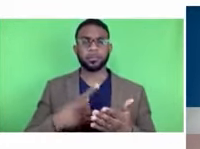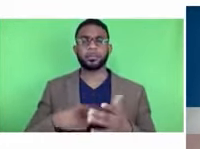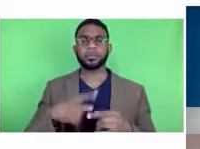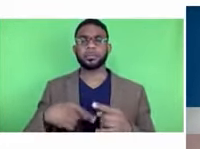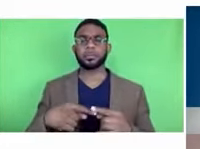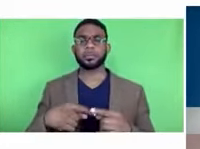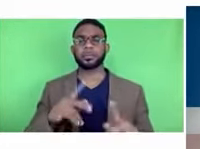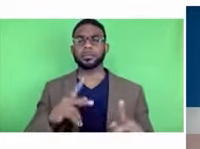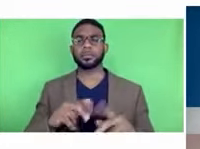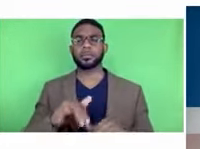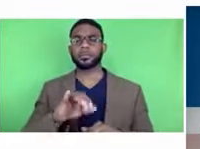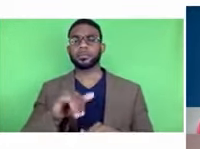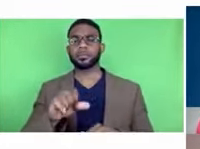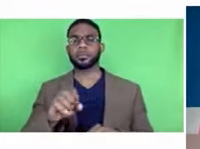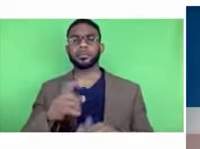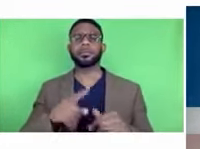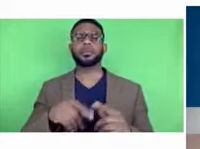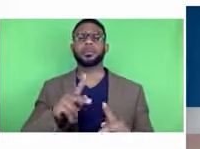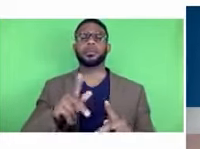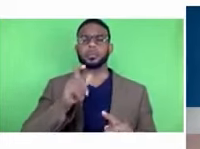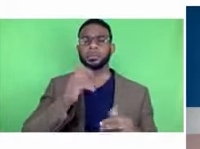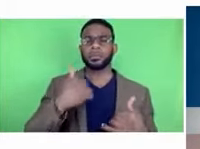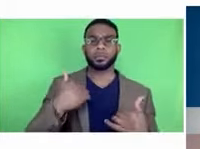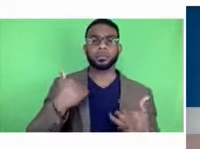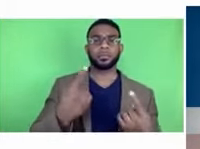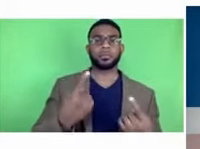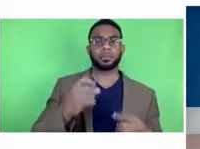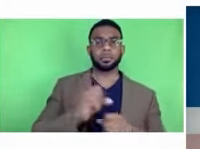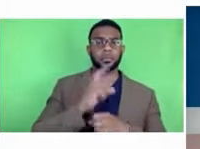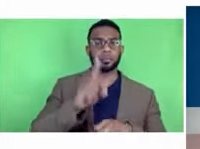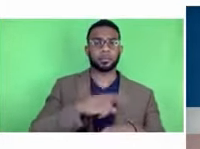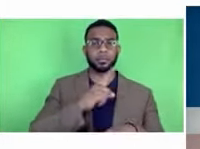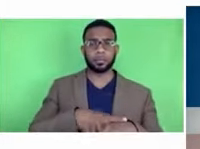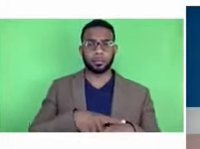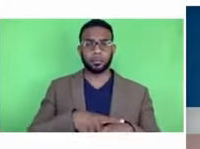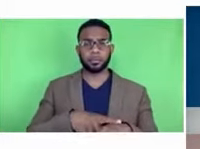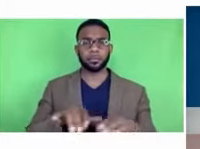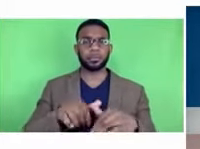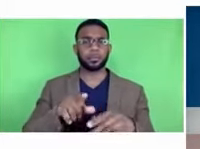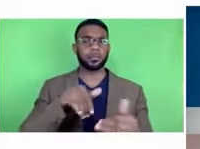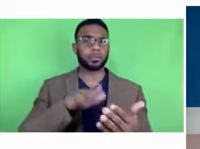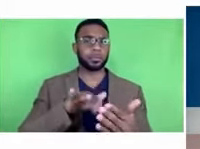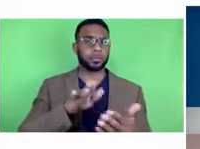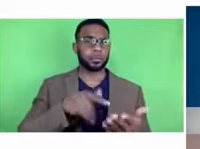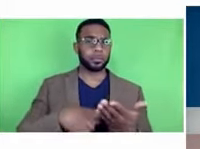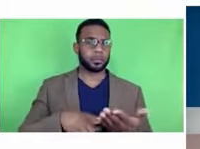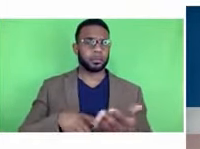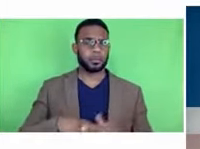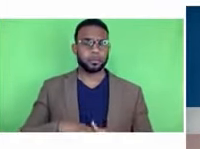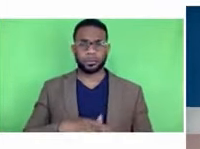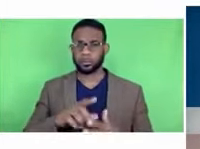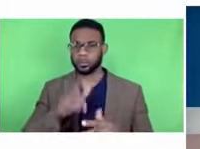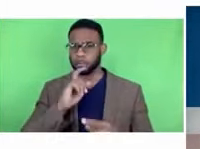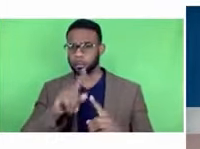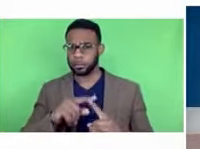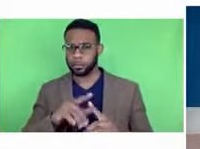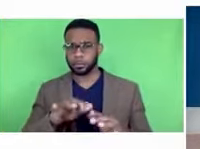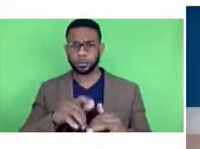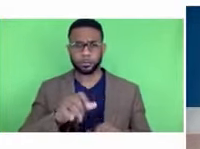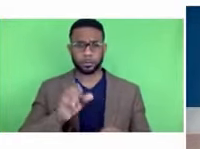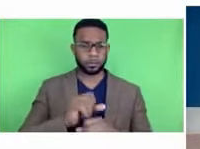in that case? Like, what about people who have been at the job for a long time, and how do you approach that conversation? Who do you talk to? How do you make